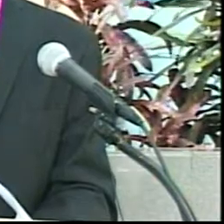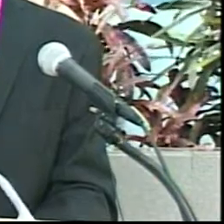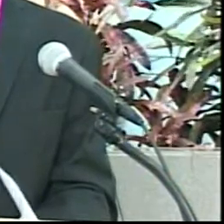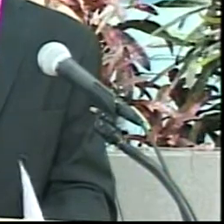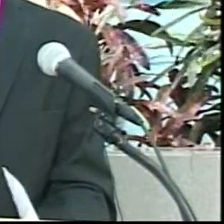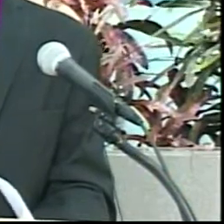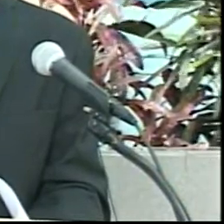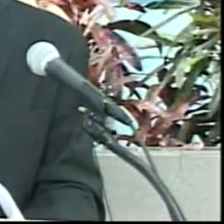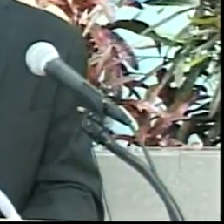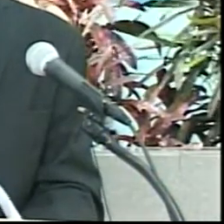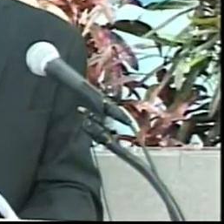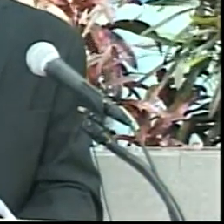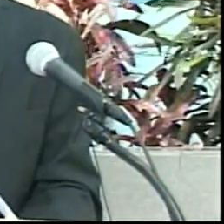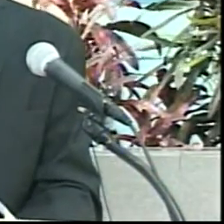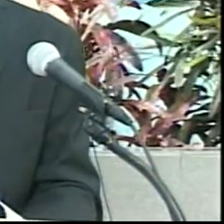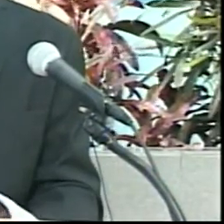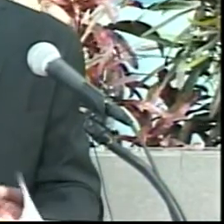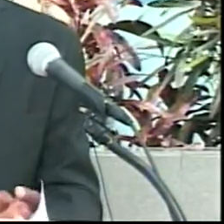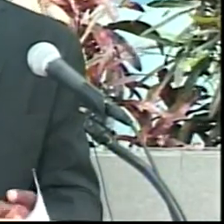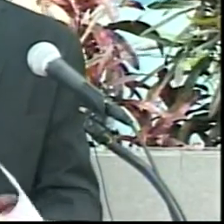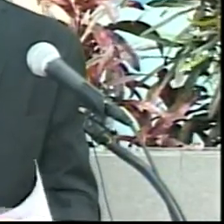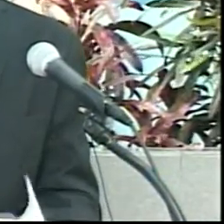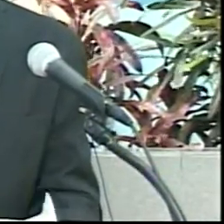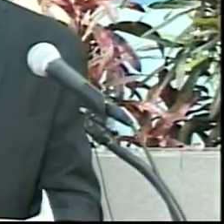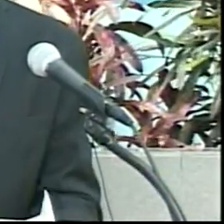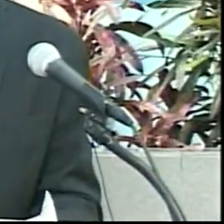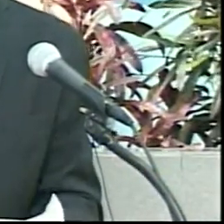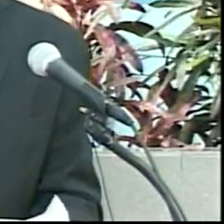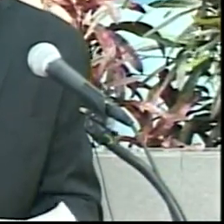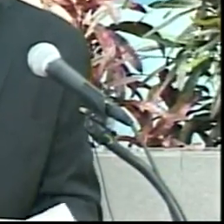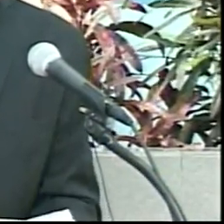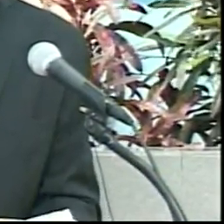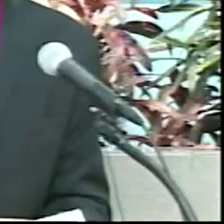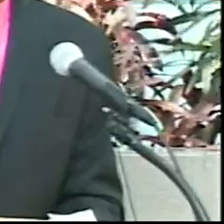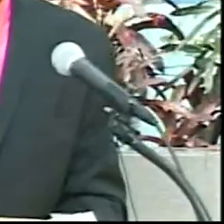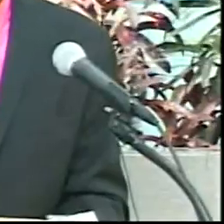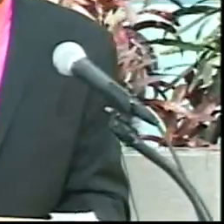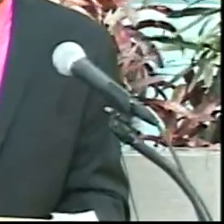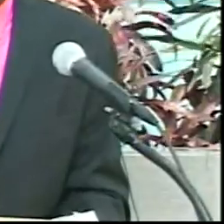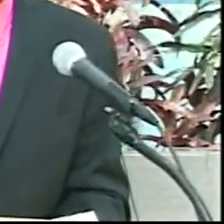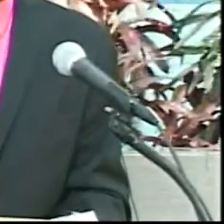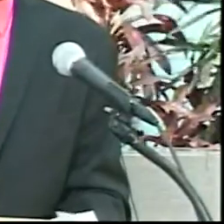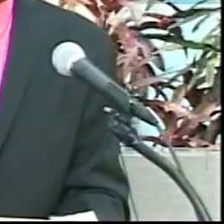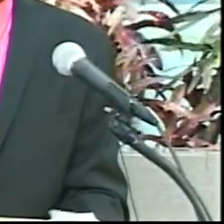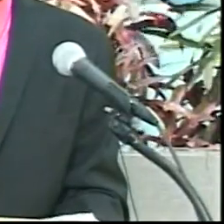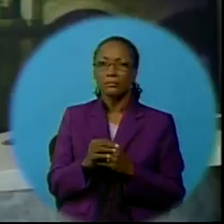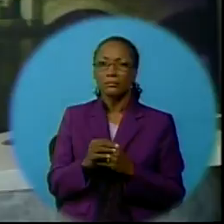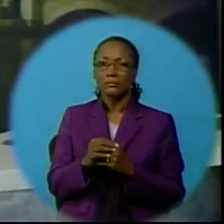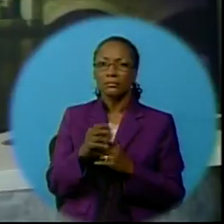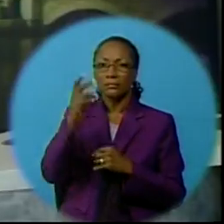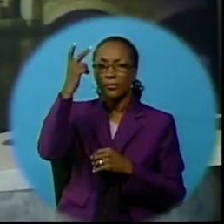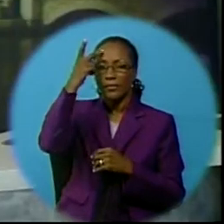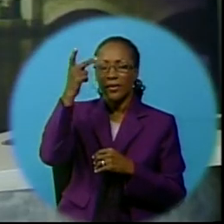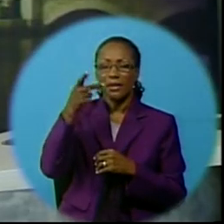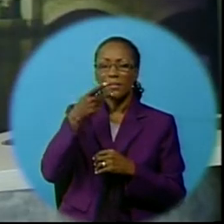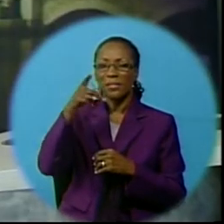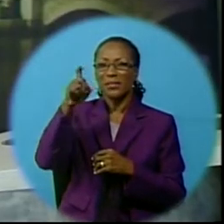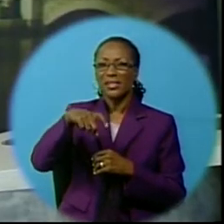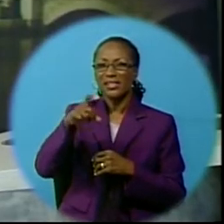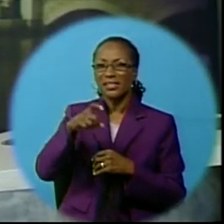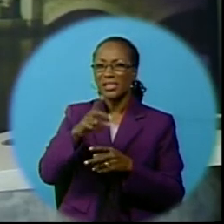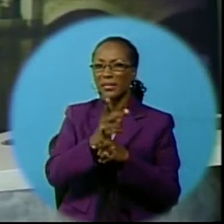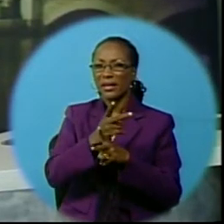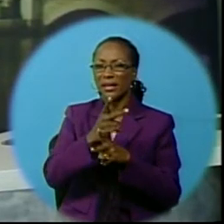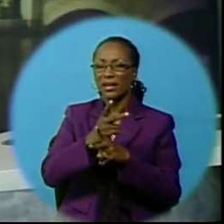mechanism for road safety, but also to provide persons with suitable directions to various locations. Well, parents